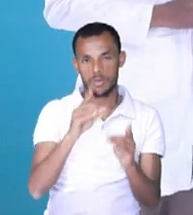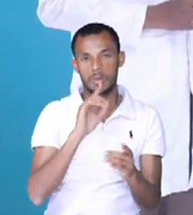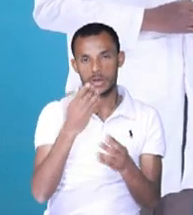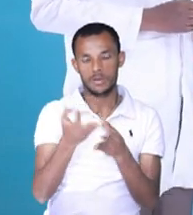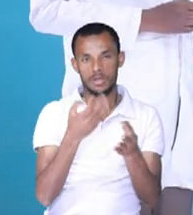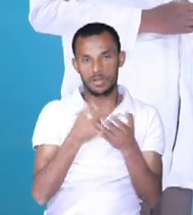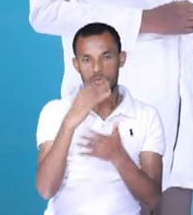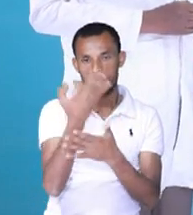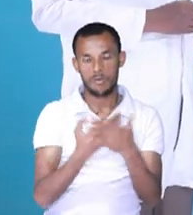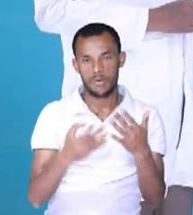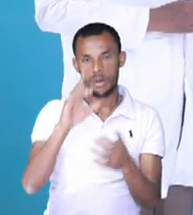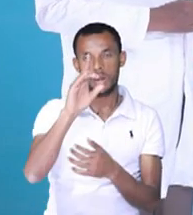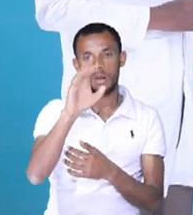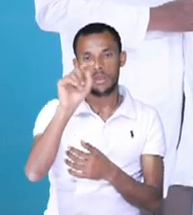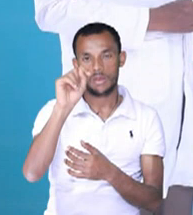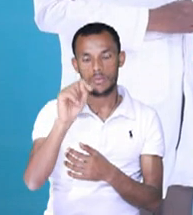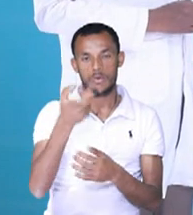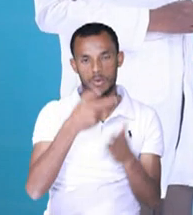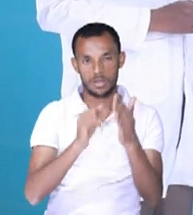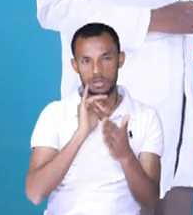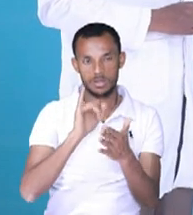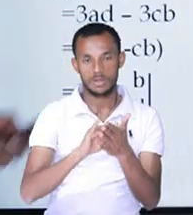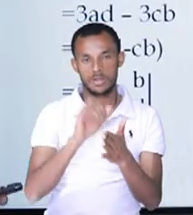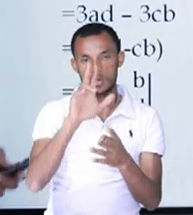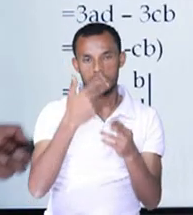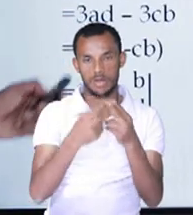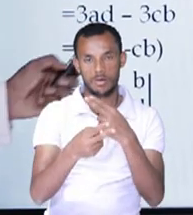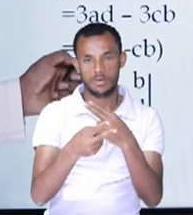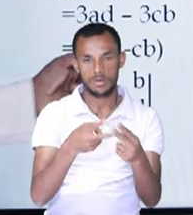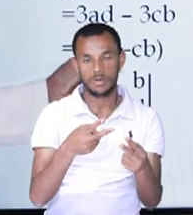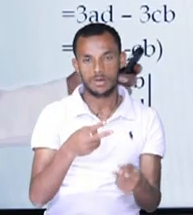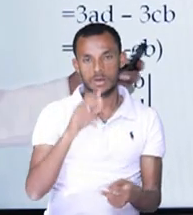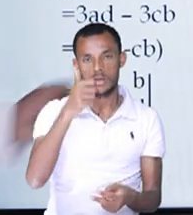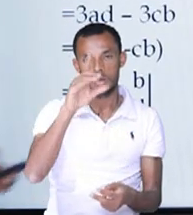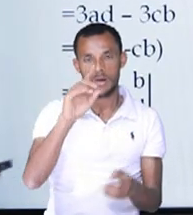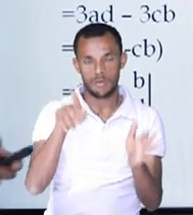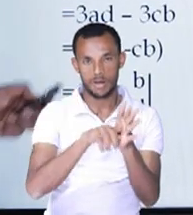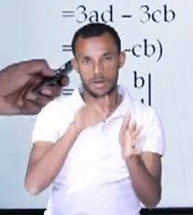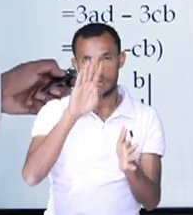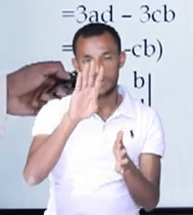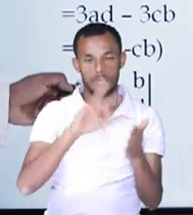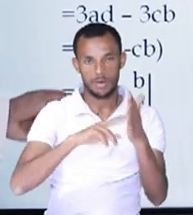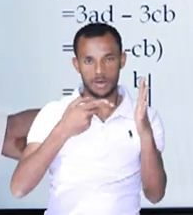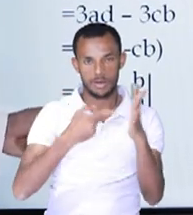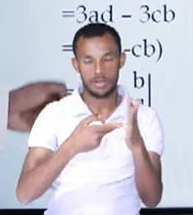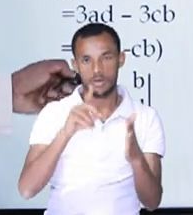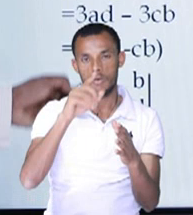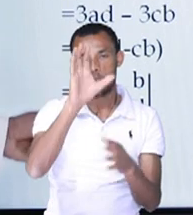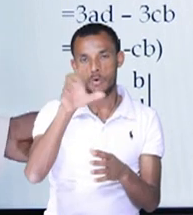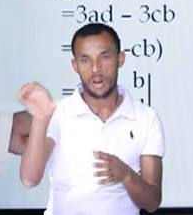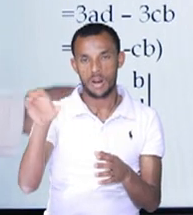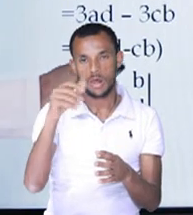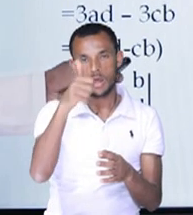of determinant. What is that? 3 times AD minus CB means you have a column